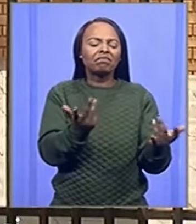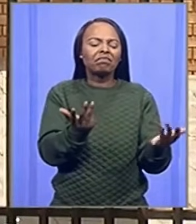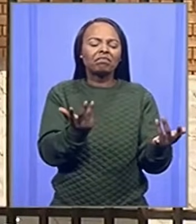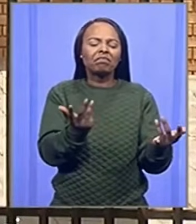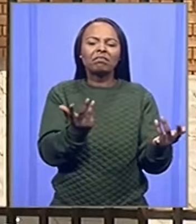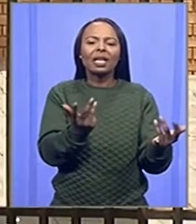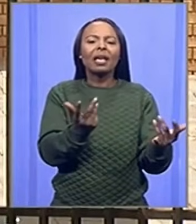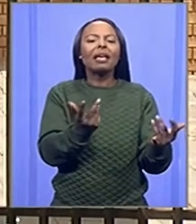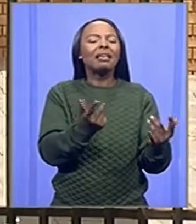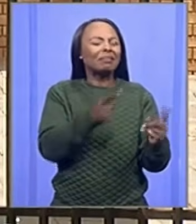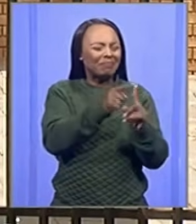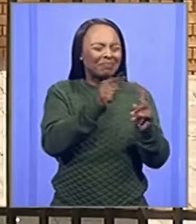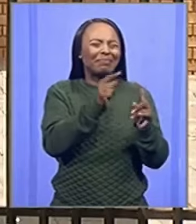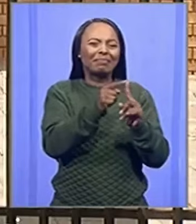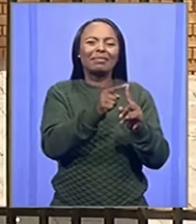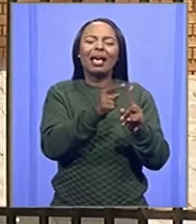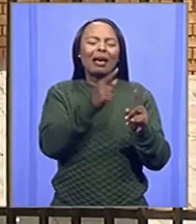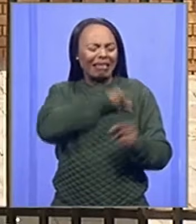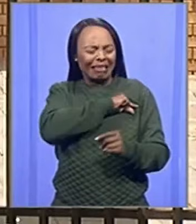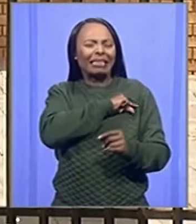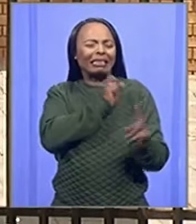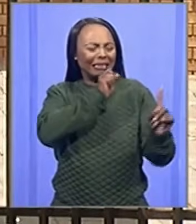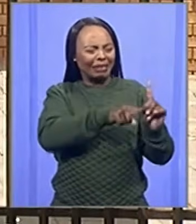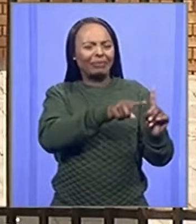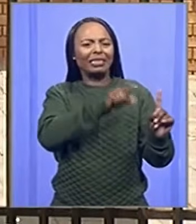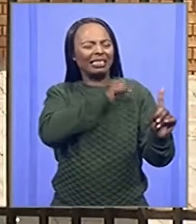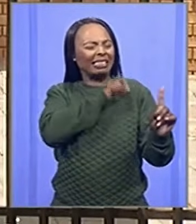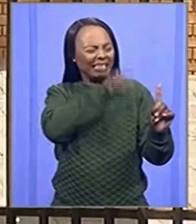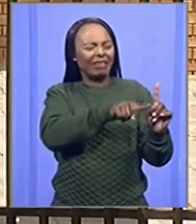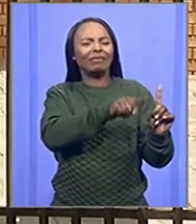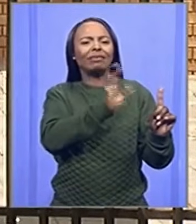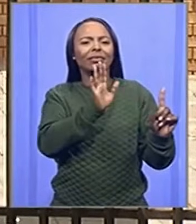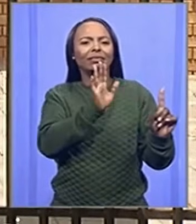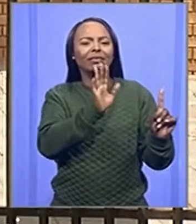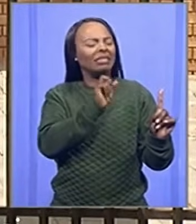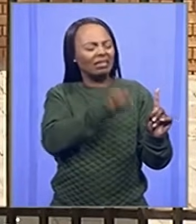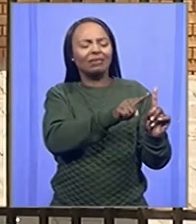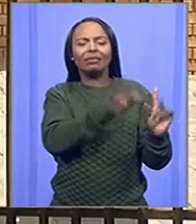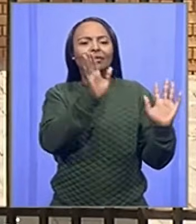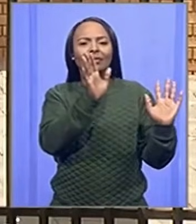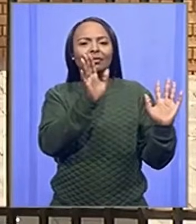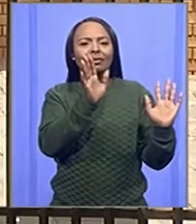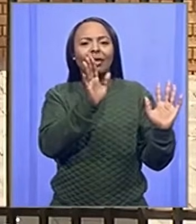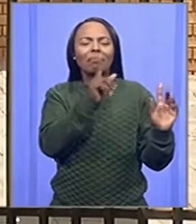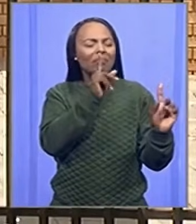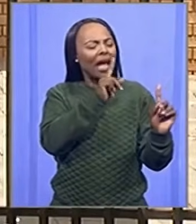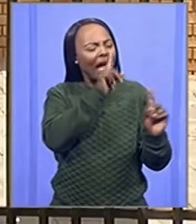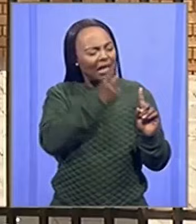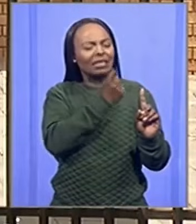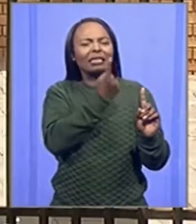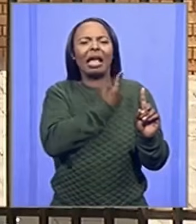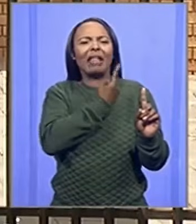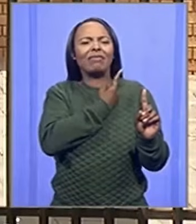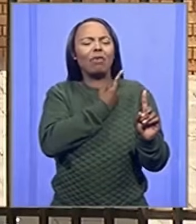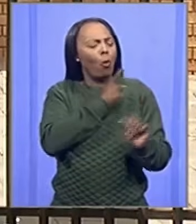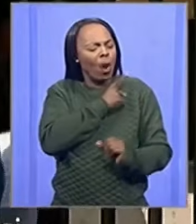gore a ikotlhaile dio tsa di dirileng a ke buela ke re gore a ikotlhaile dio tsa di dirileng gore a ipotse dipotso gore goreng ke ne ke dira